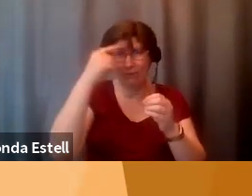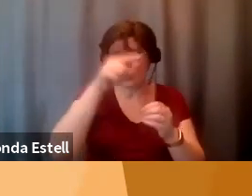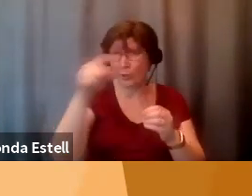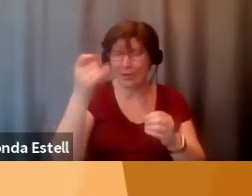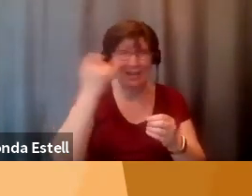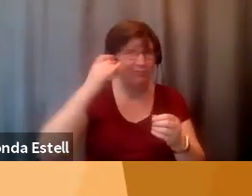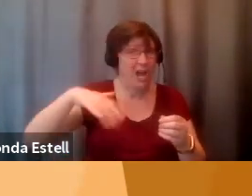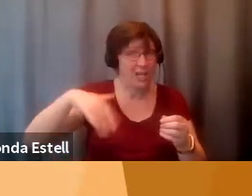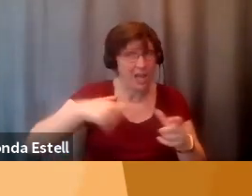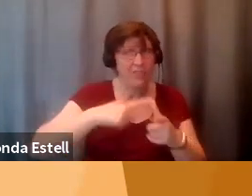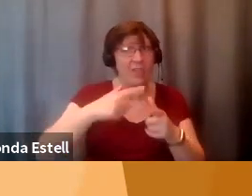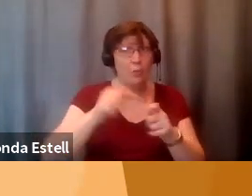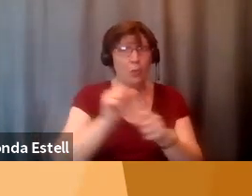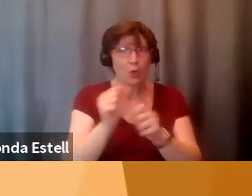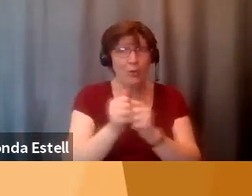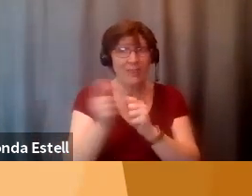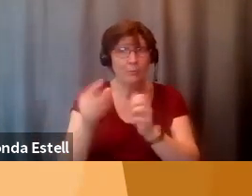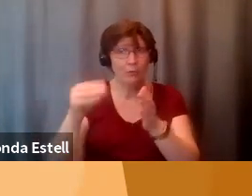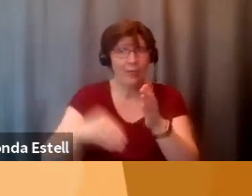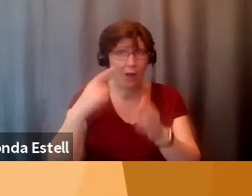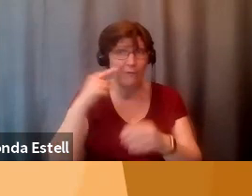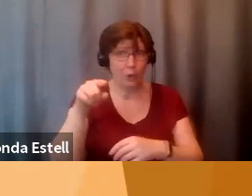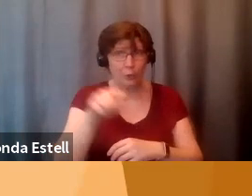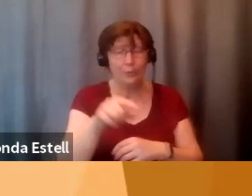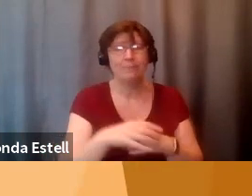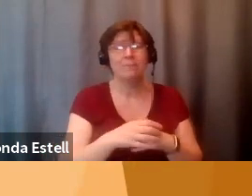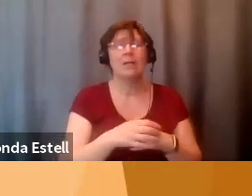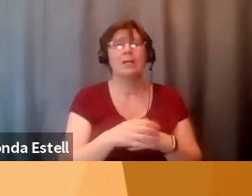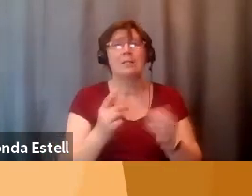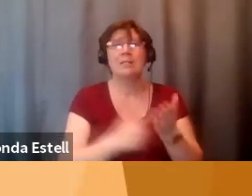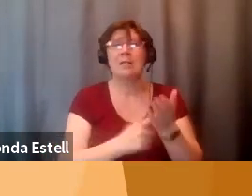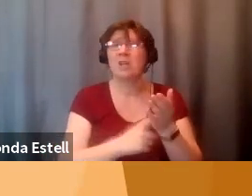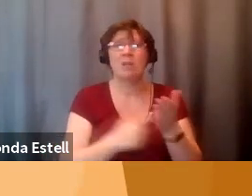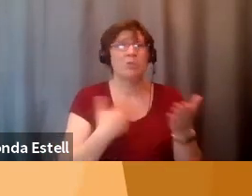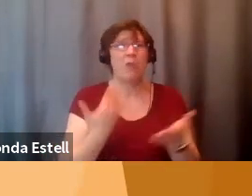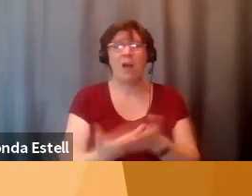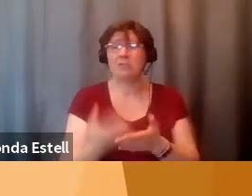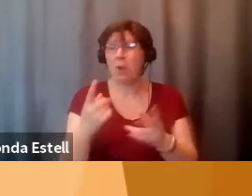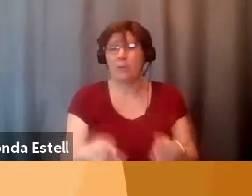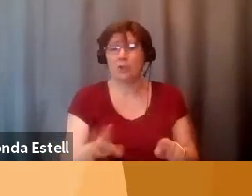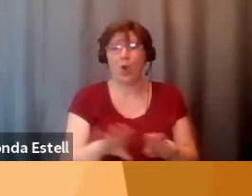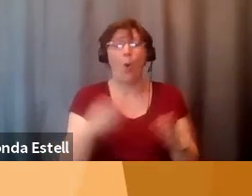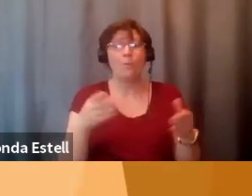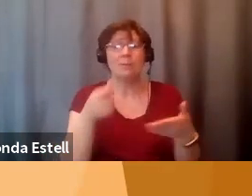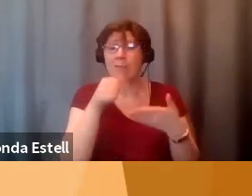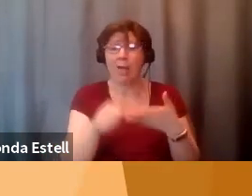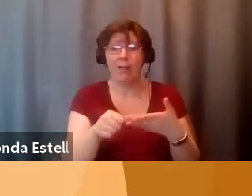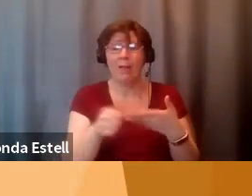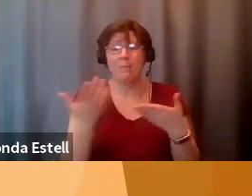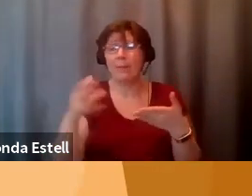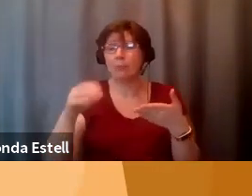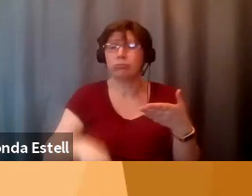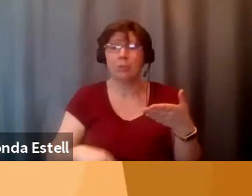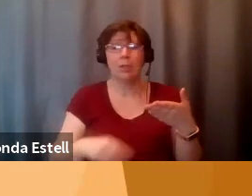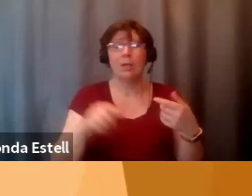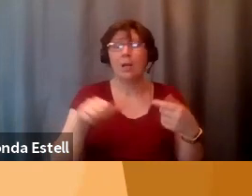haven't, then work with them to get it filled out. Sometimes it comes in and one person opens the mail and maybe did it, and everyone else